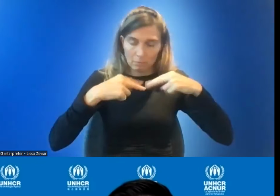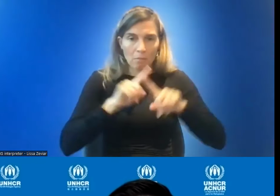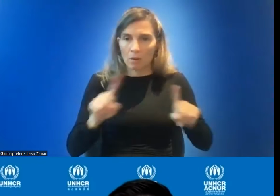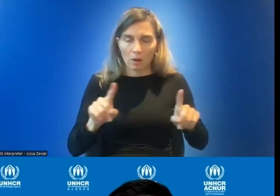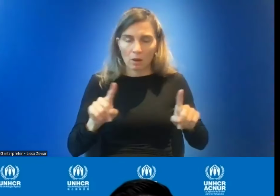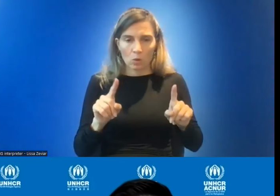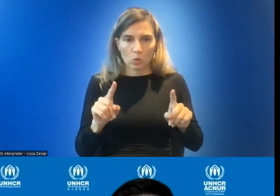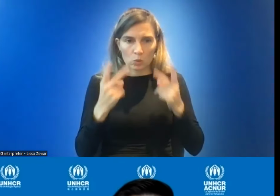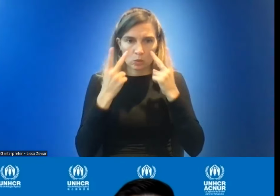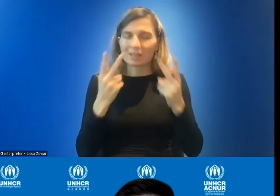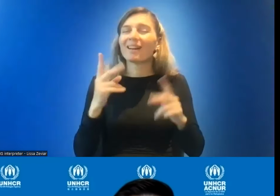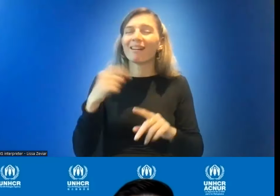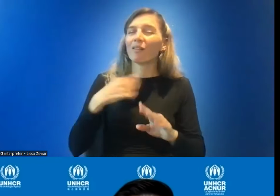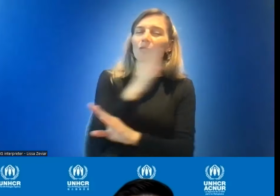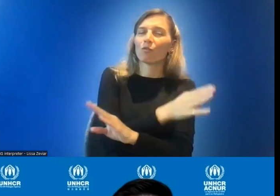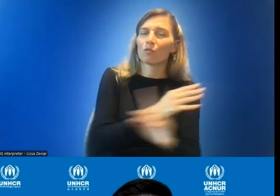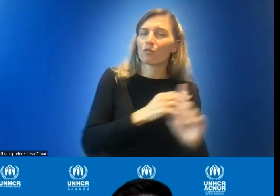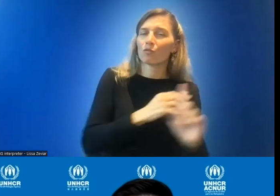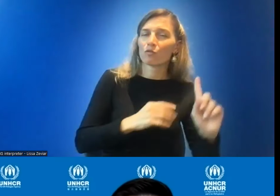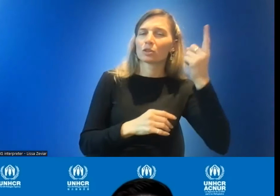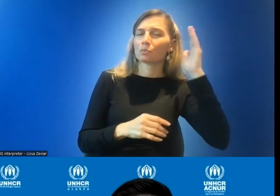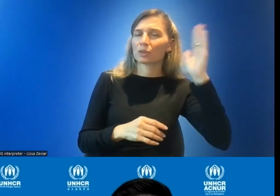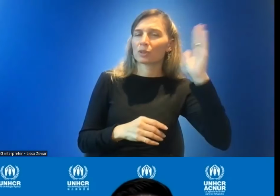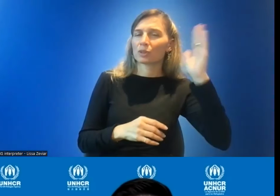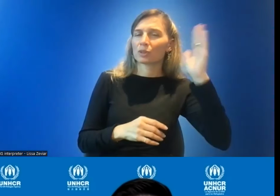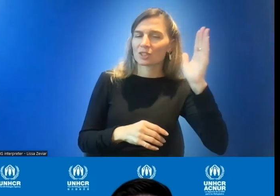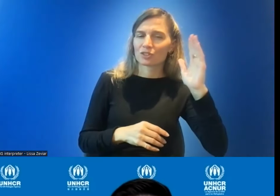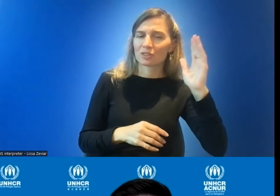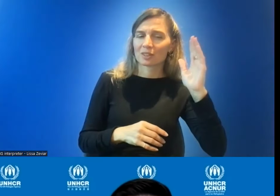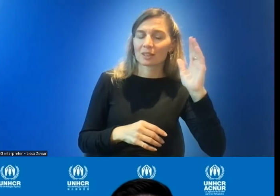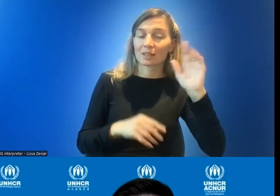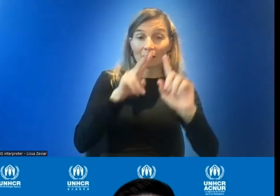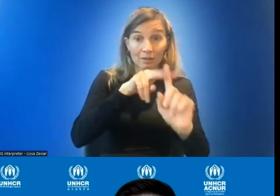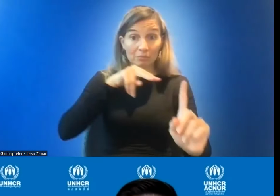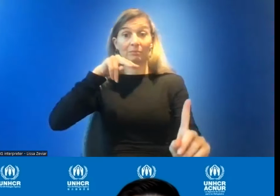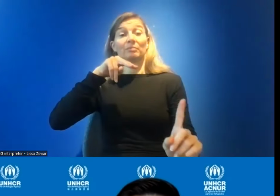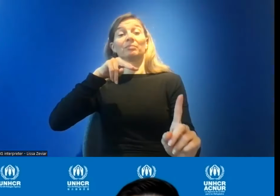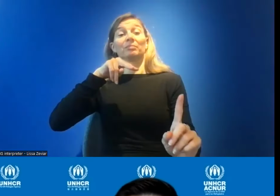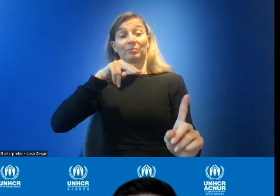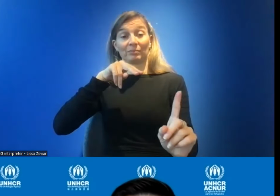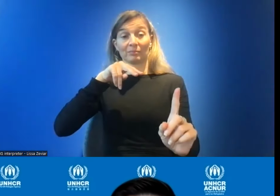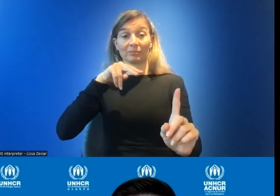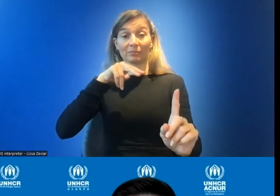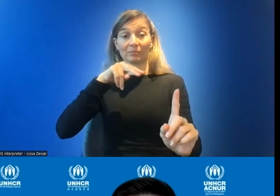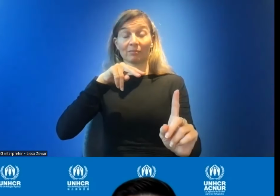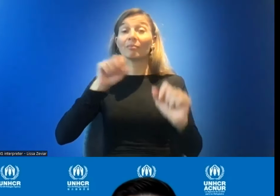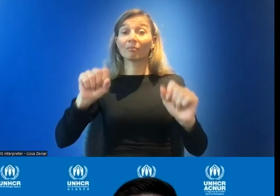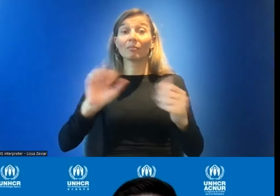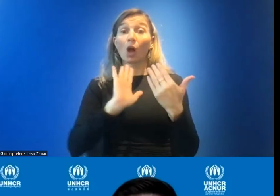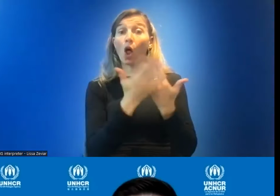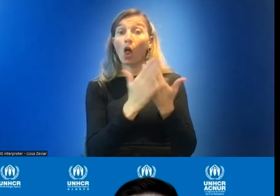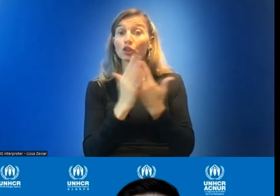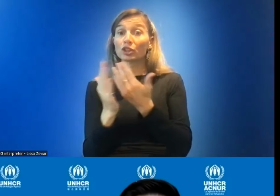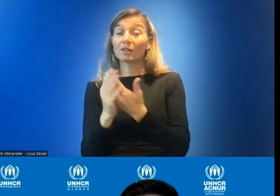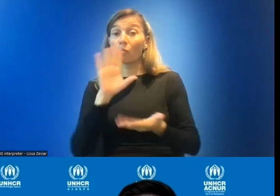initial presentation, that I can see perfectly throughout the many alternative reports, there are very few